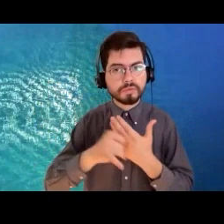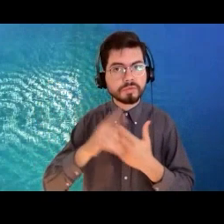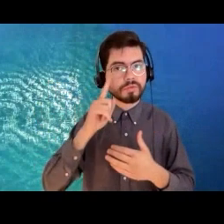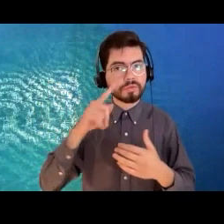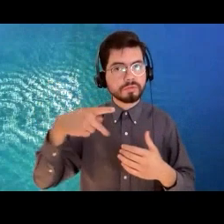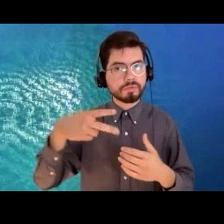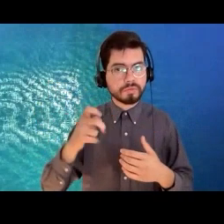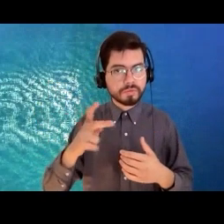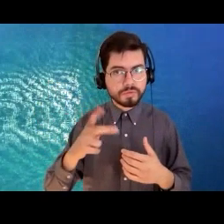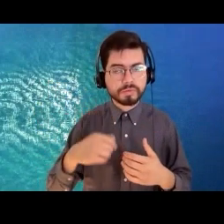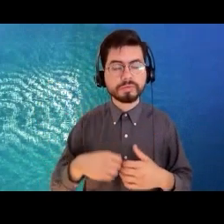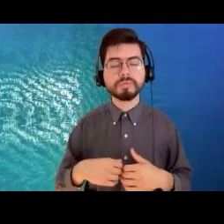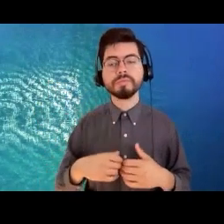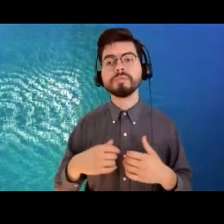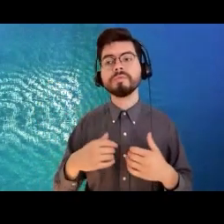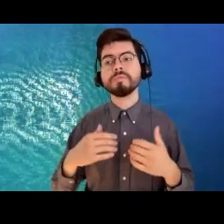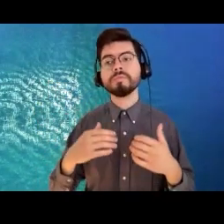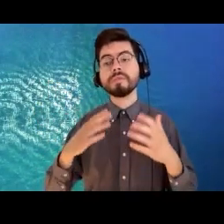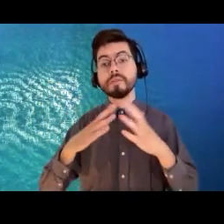our new housing program,